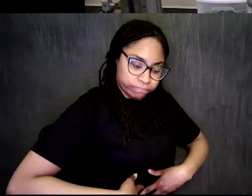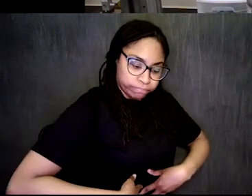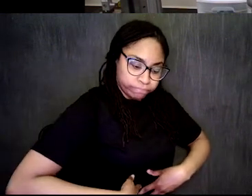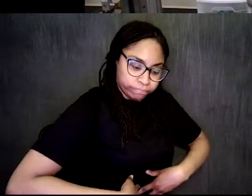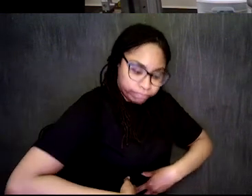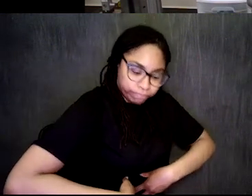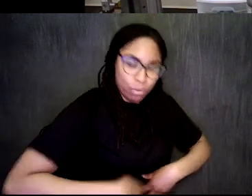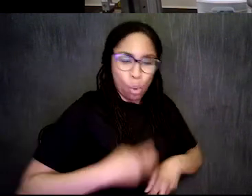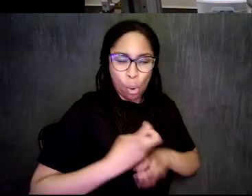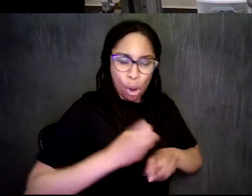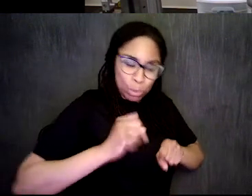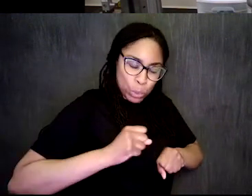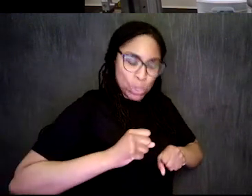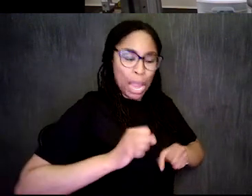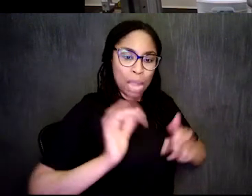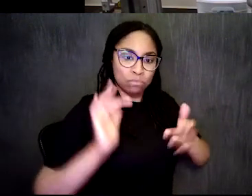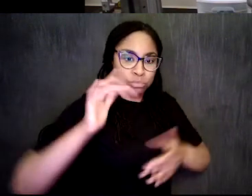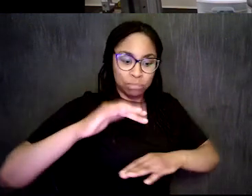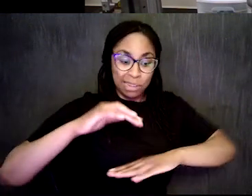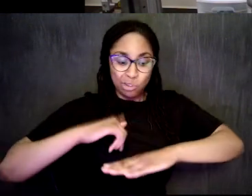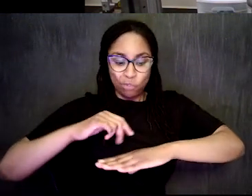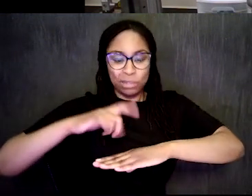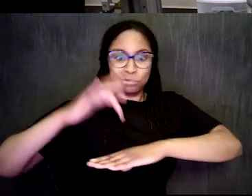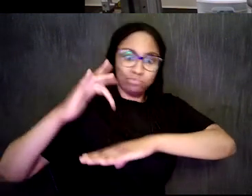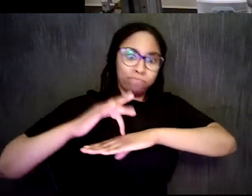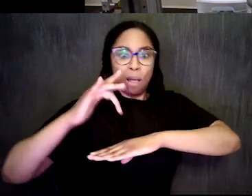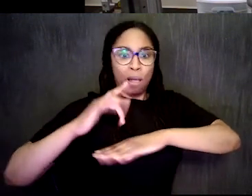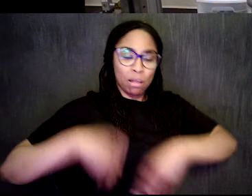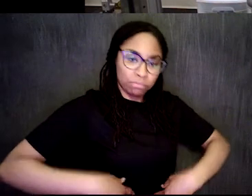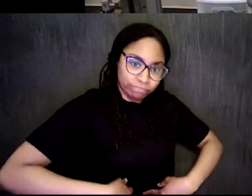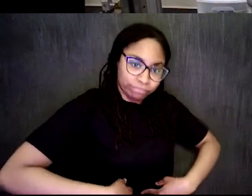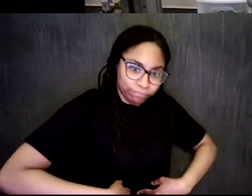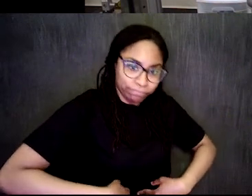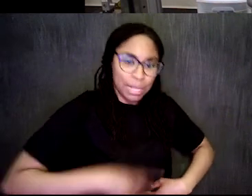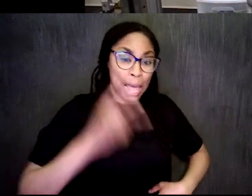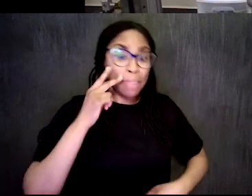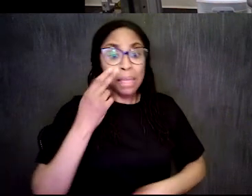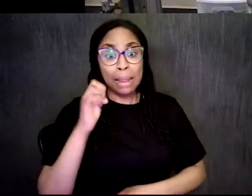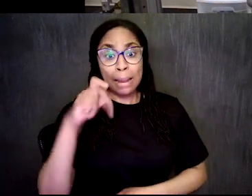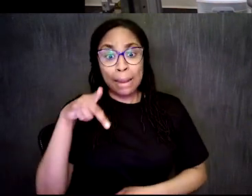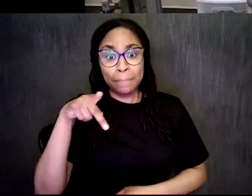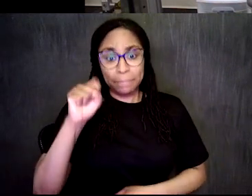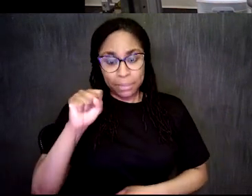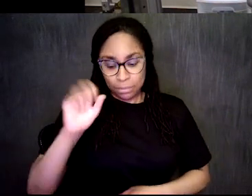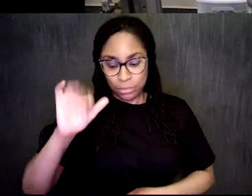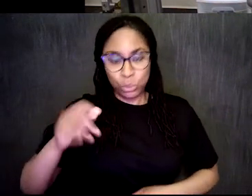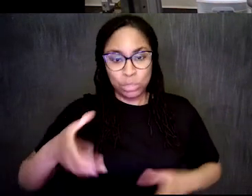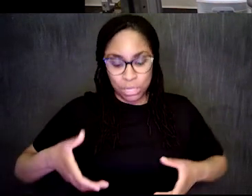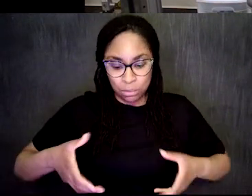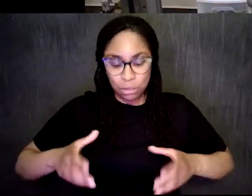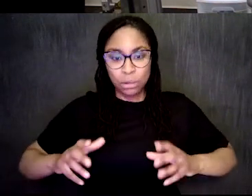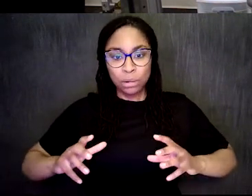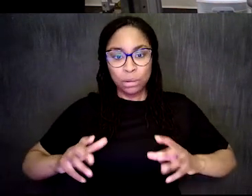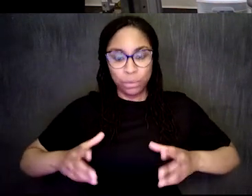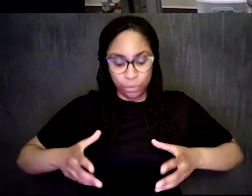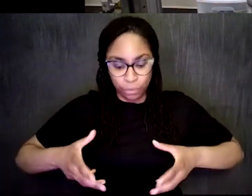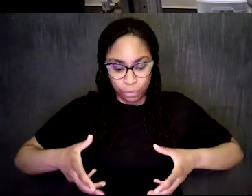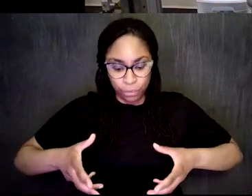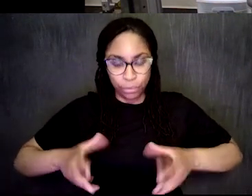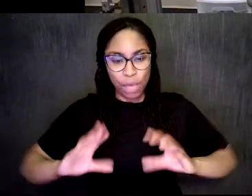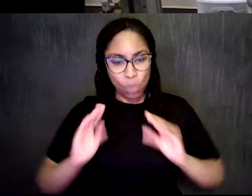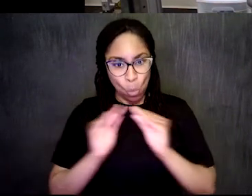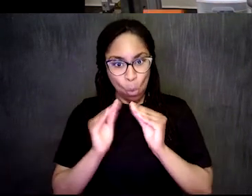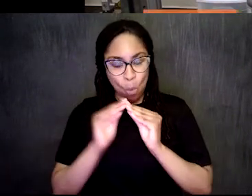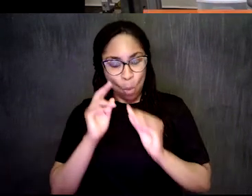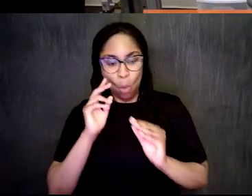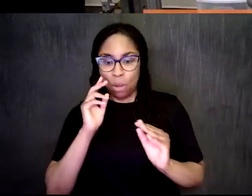our lower back down as hard as you can onto the surface. So what you'll see is the hips moving forwards and